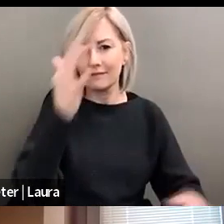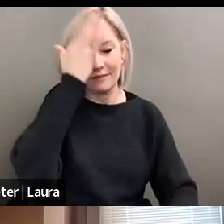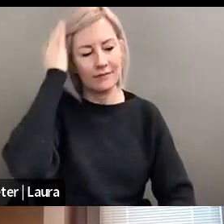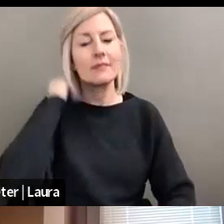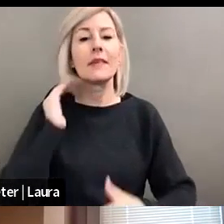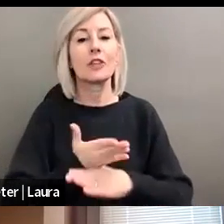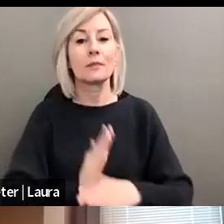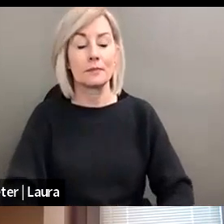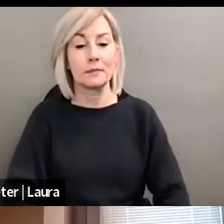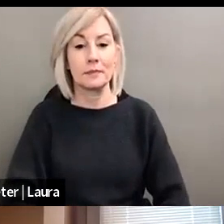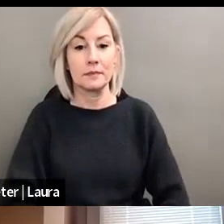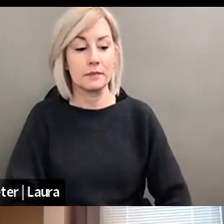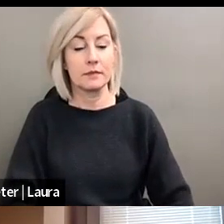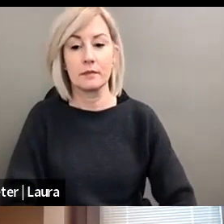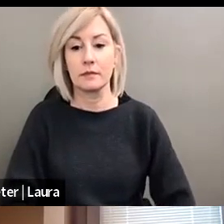share.